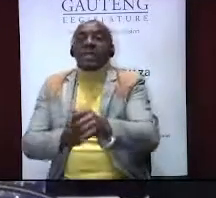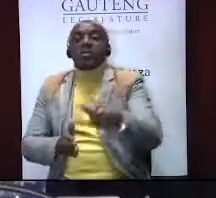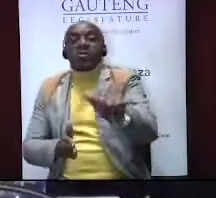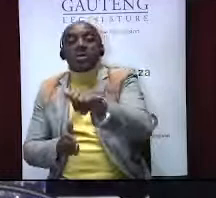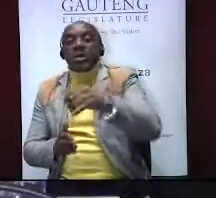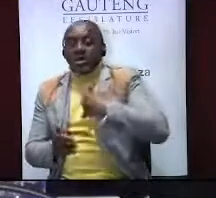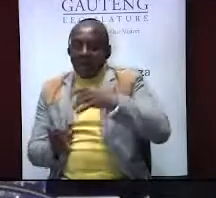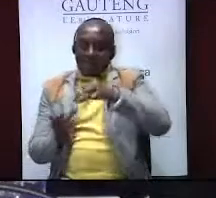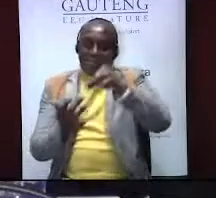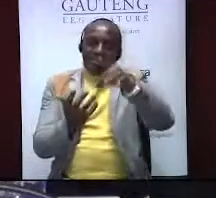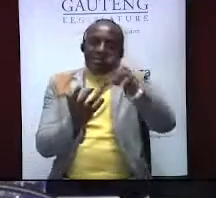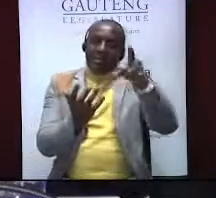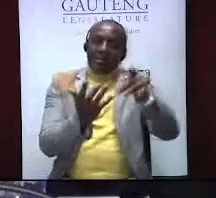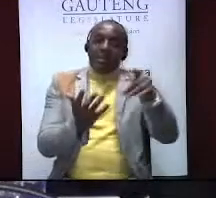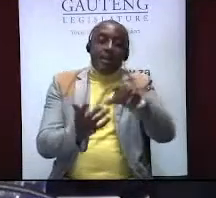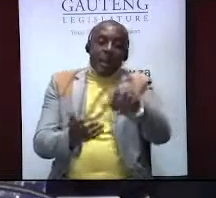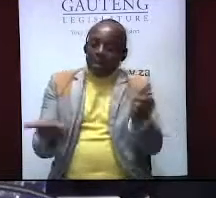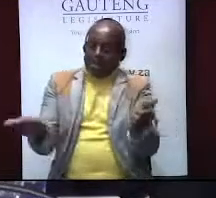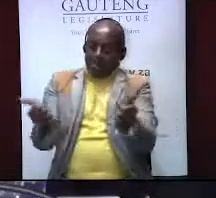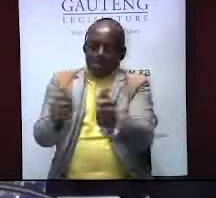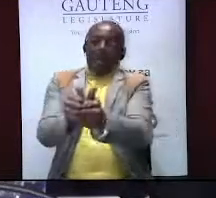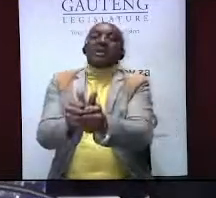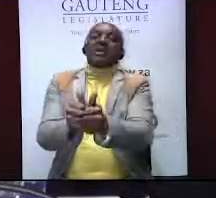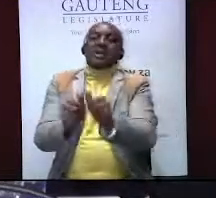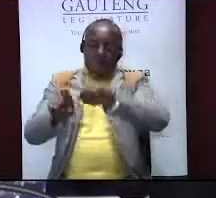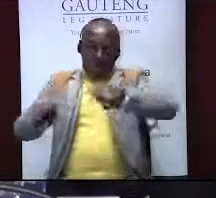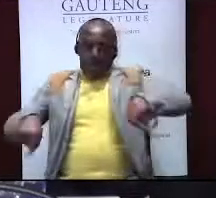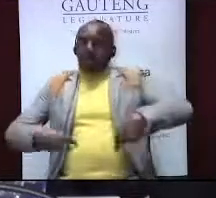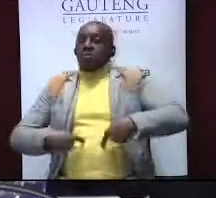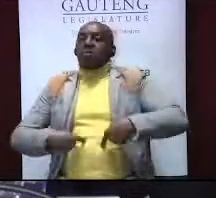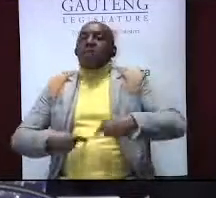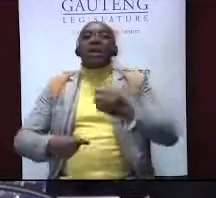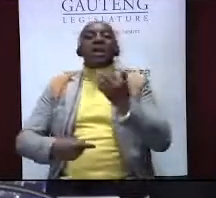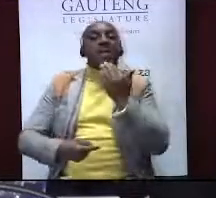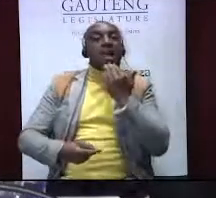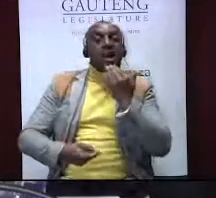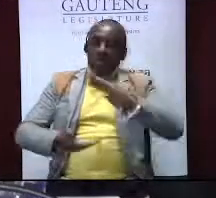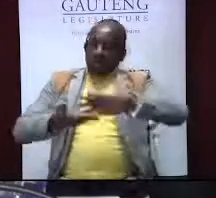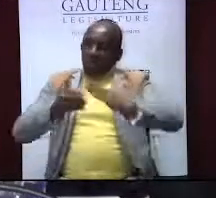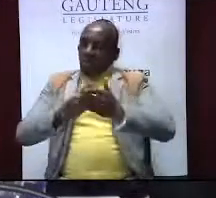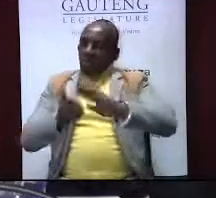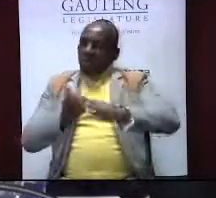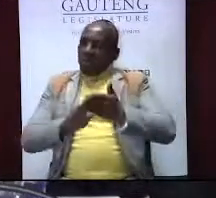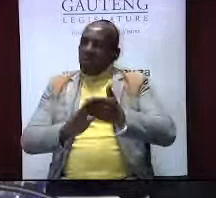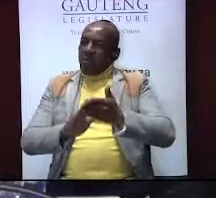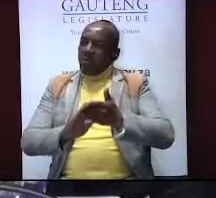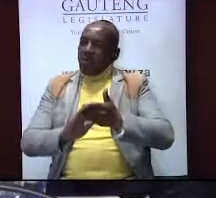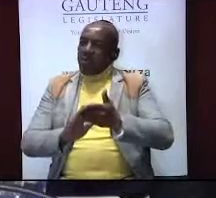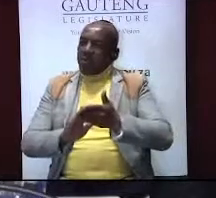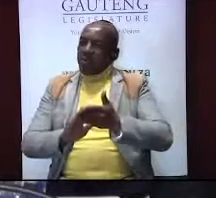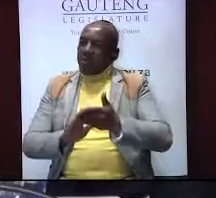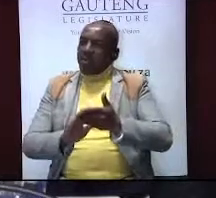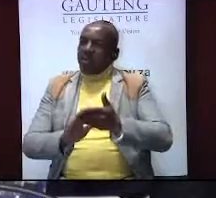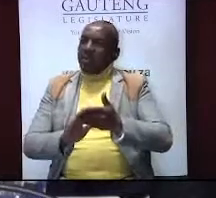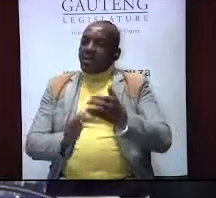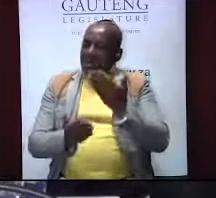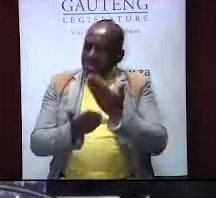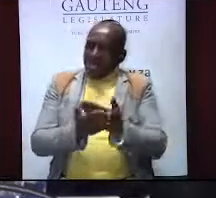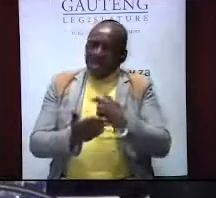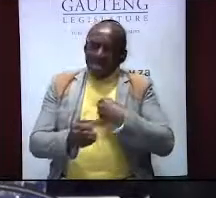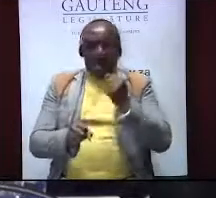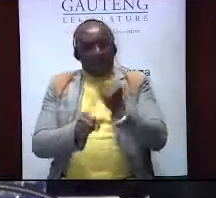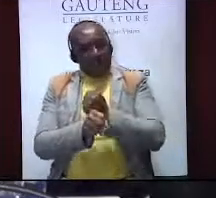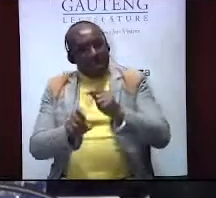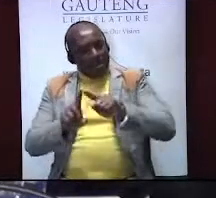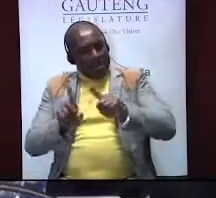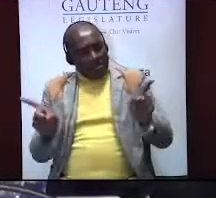the apparent parcel of us as a community. Are we making a difference there? Are we